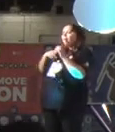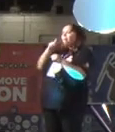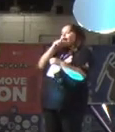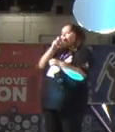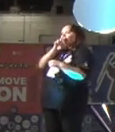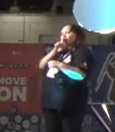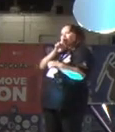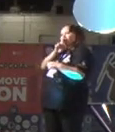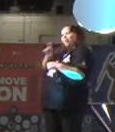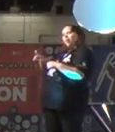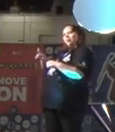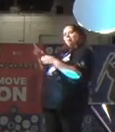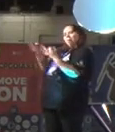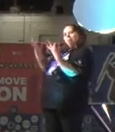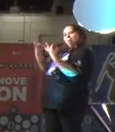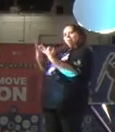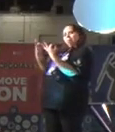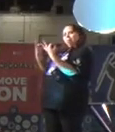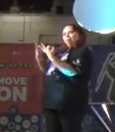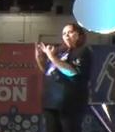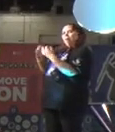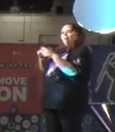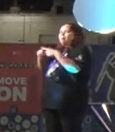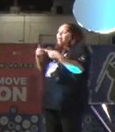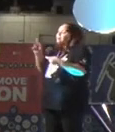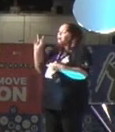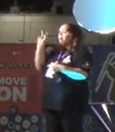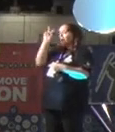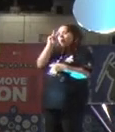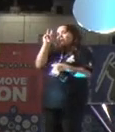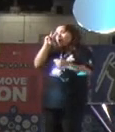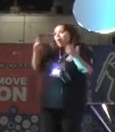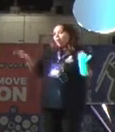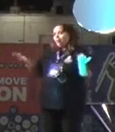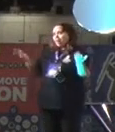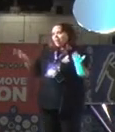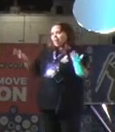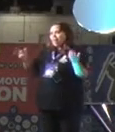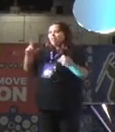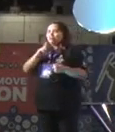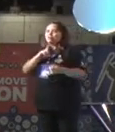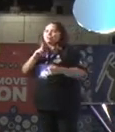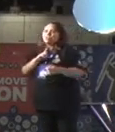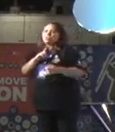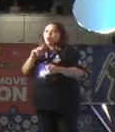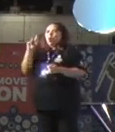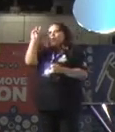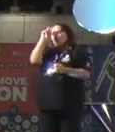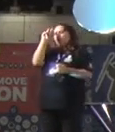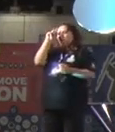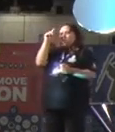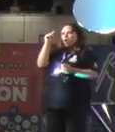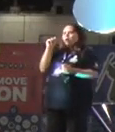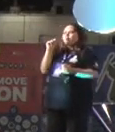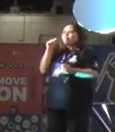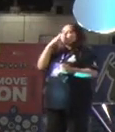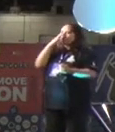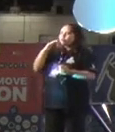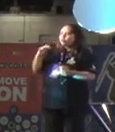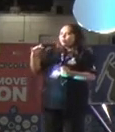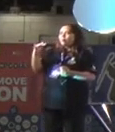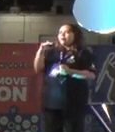this was a story. That there was a story here about how would a child fall in a black